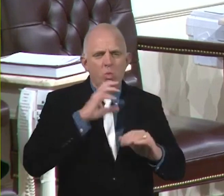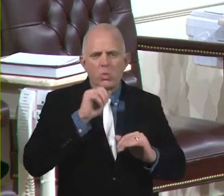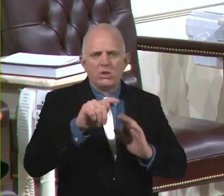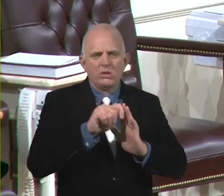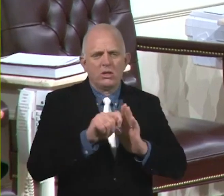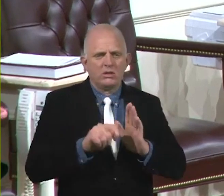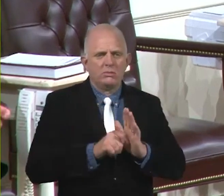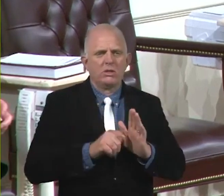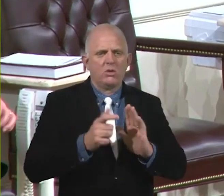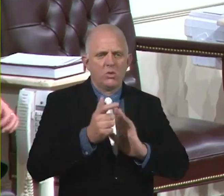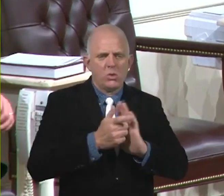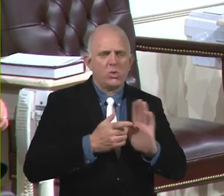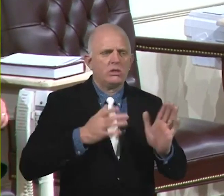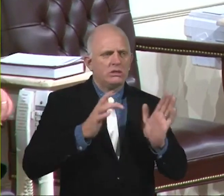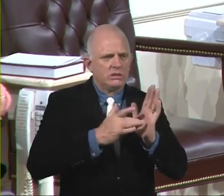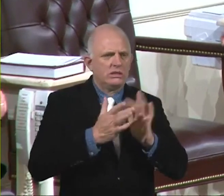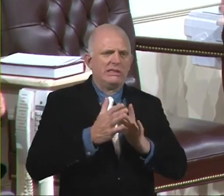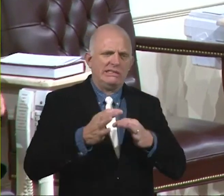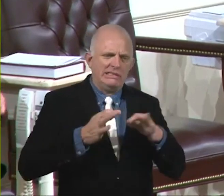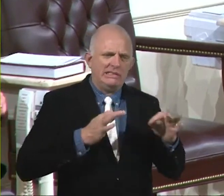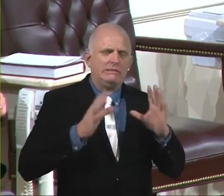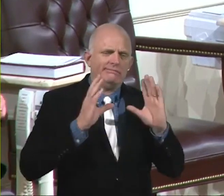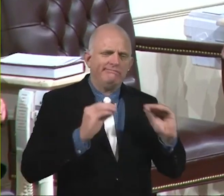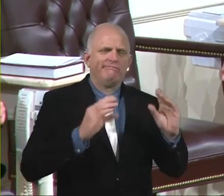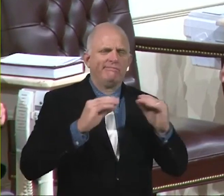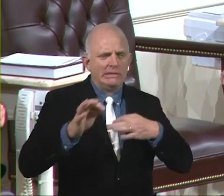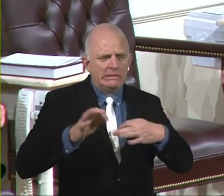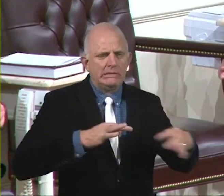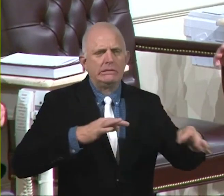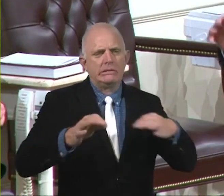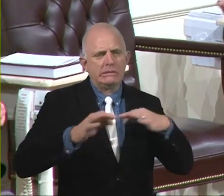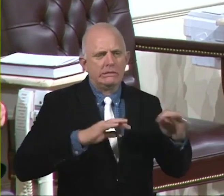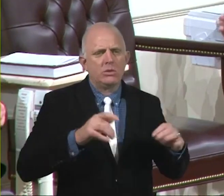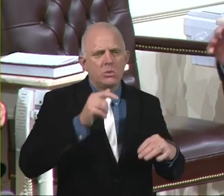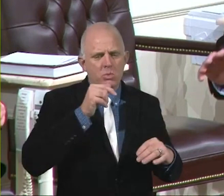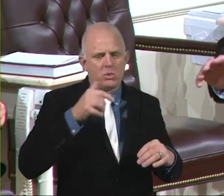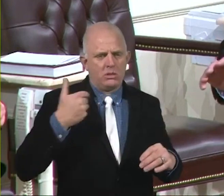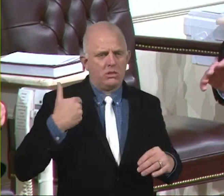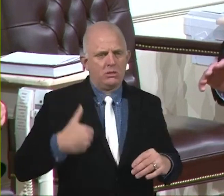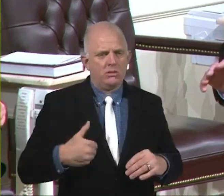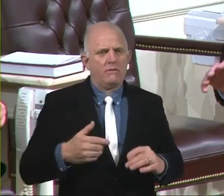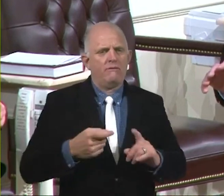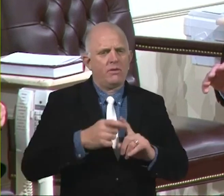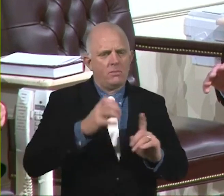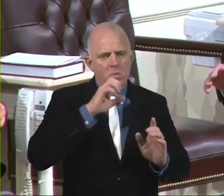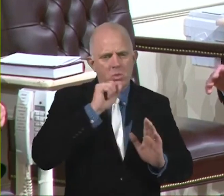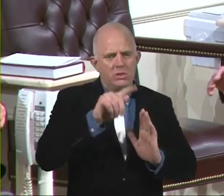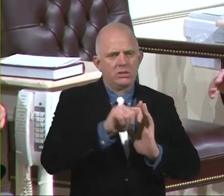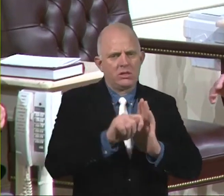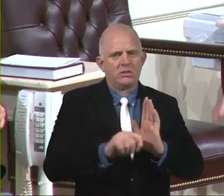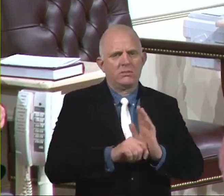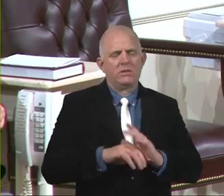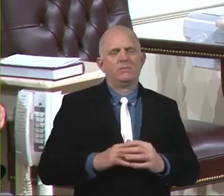He taught them and showed them who he is in the Old Testament.